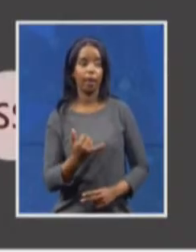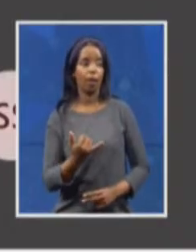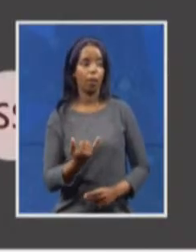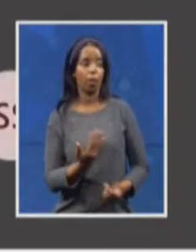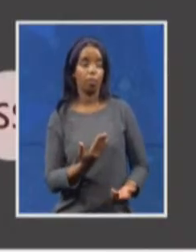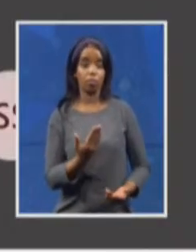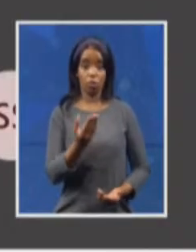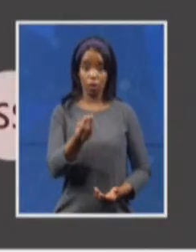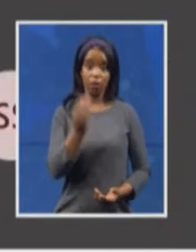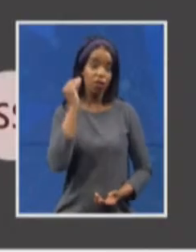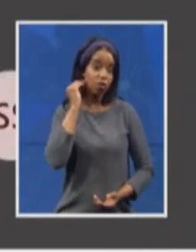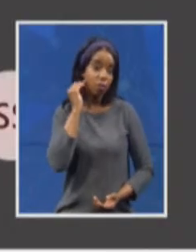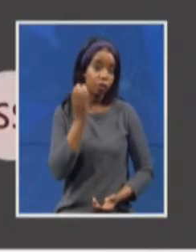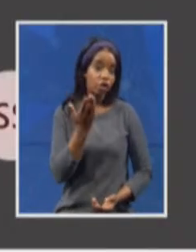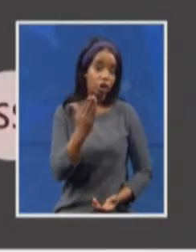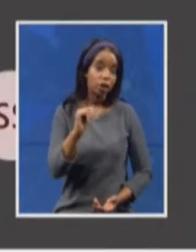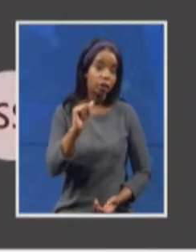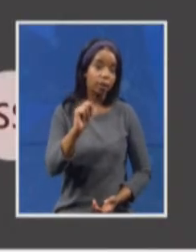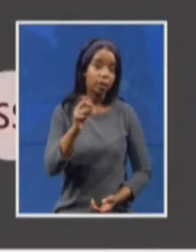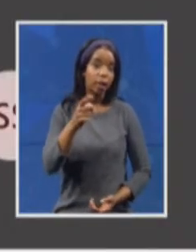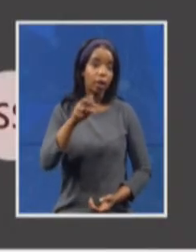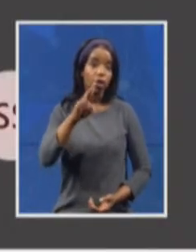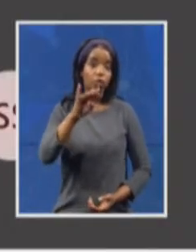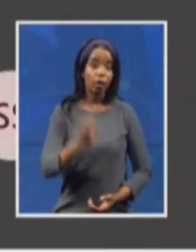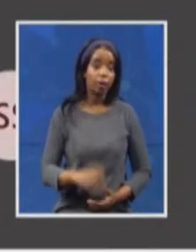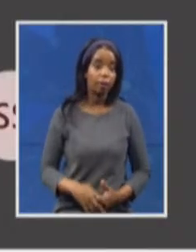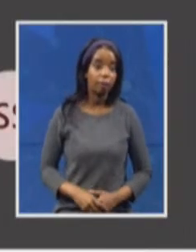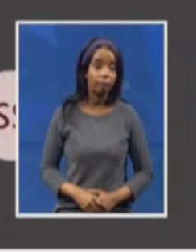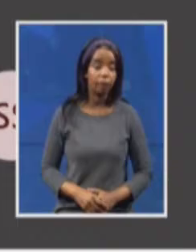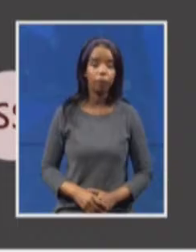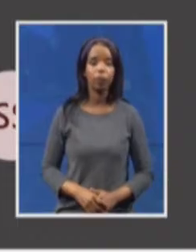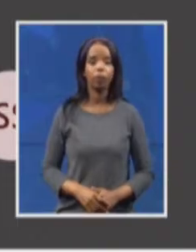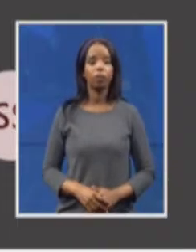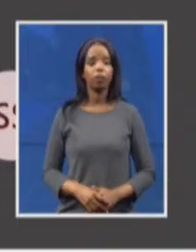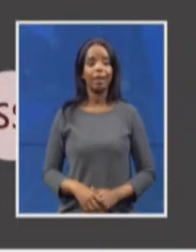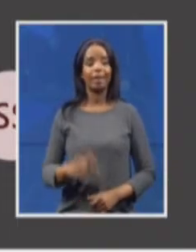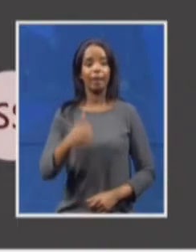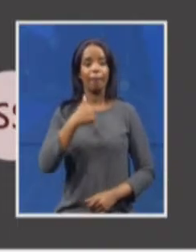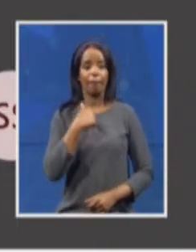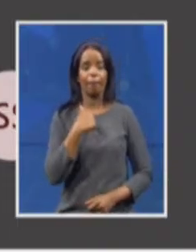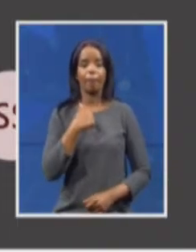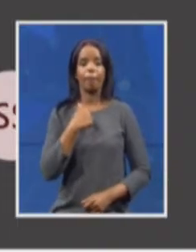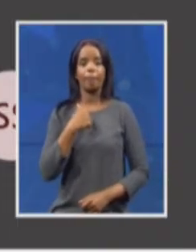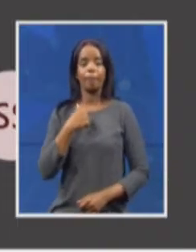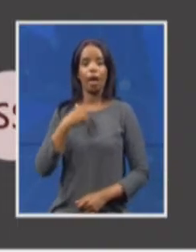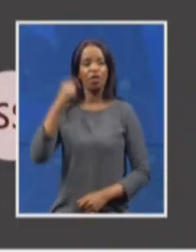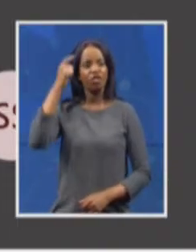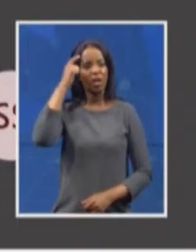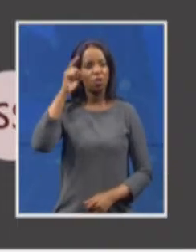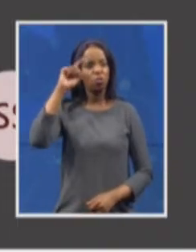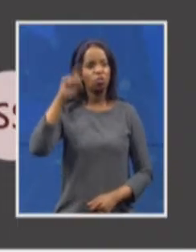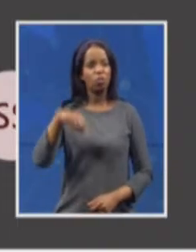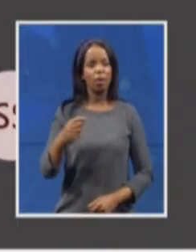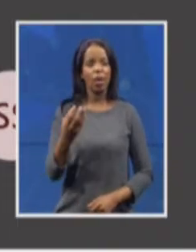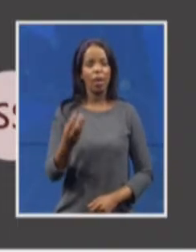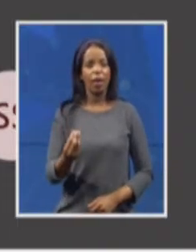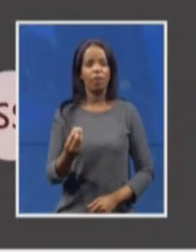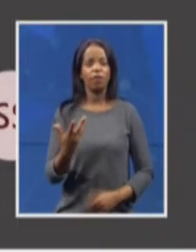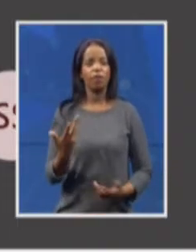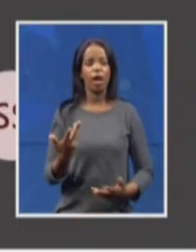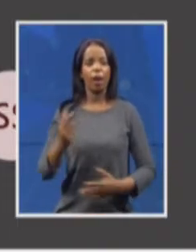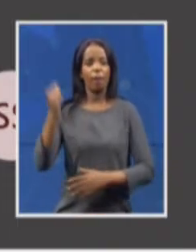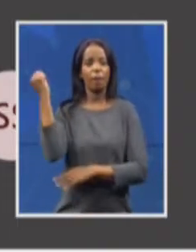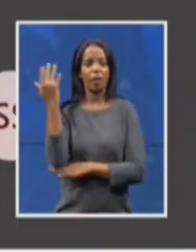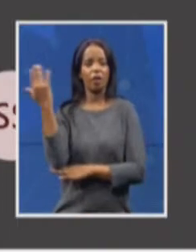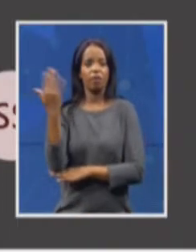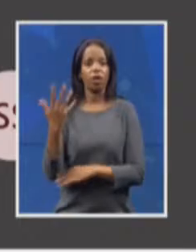I think, Sigunati, we should schedule a separate media briefing on the RMI-PPP. It seems there's a